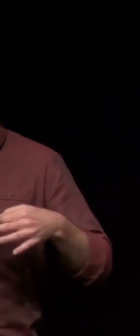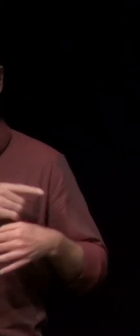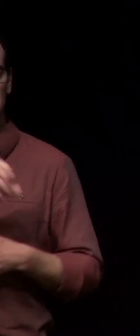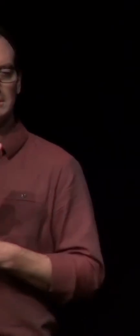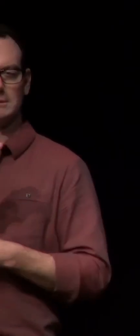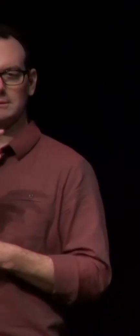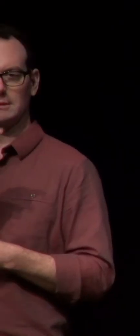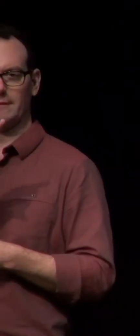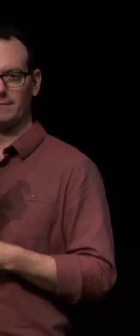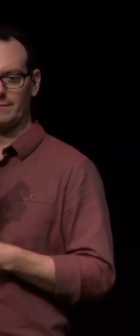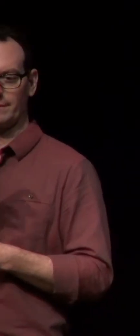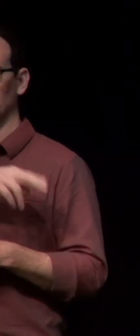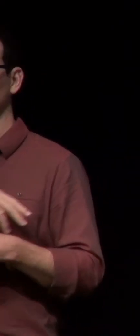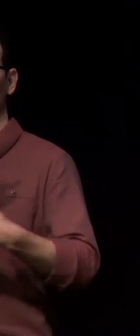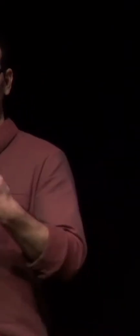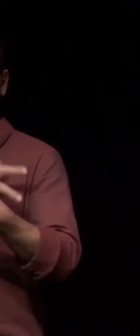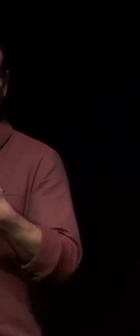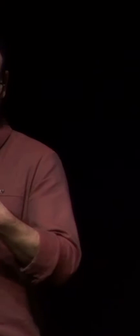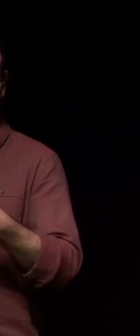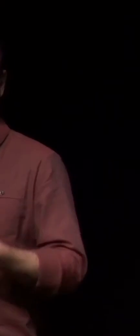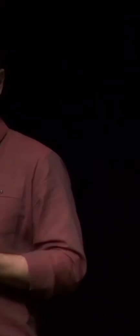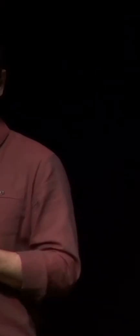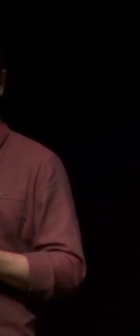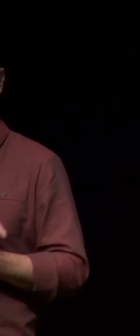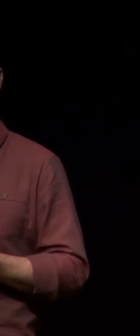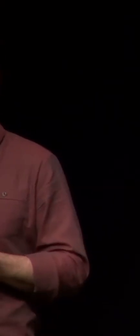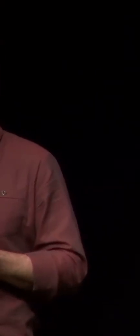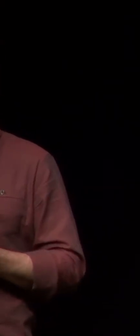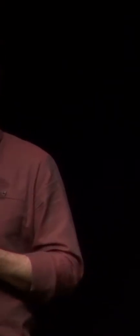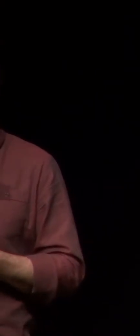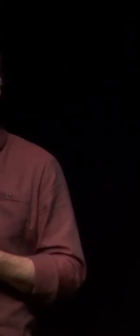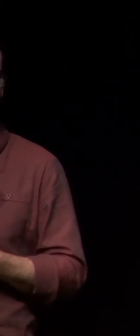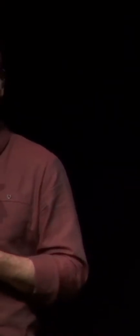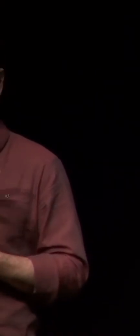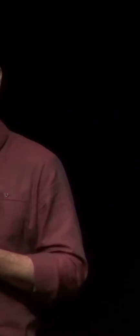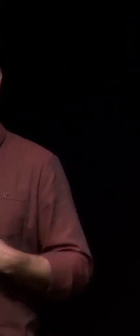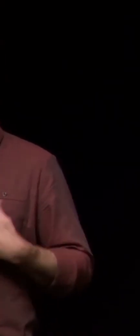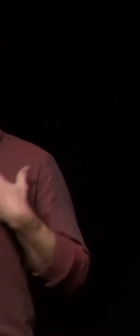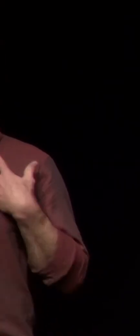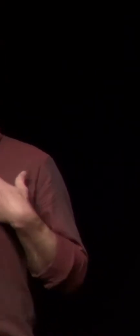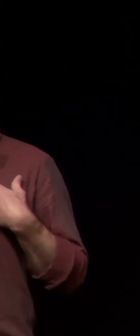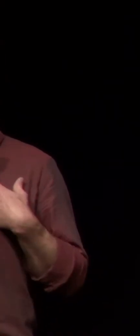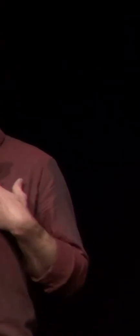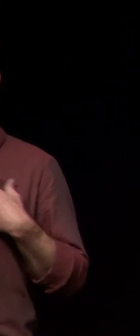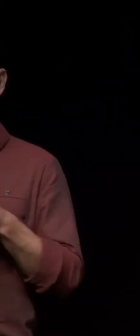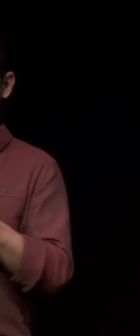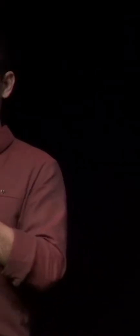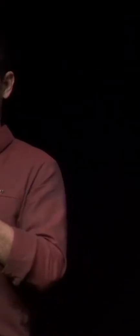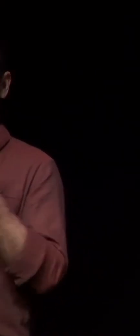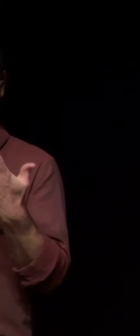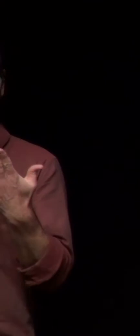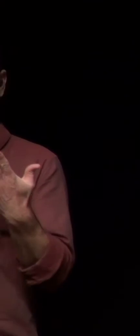about the UN Convention and those inspiring words in the preamble and in the first article. It's a rich